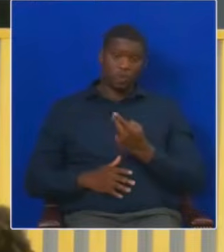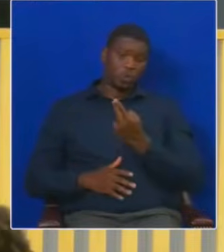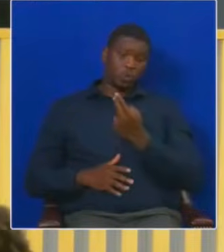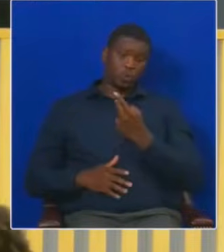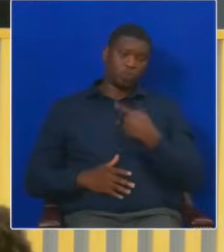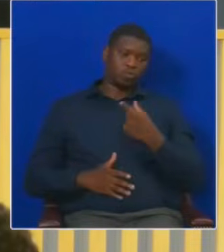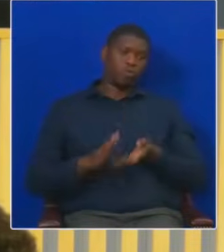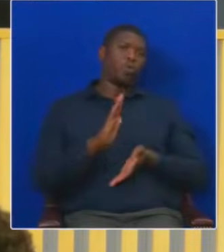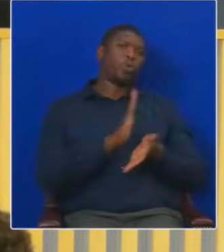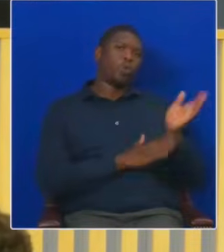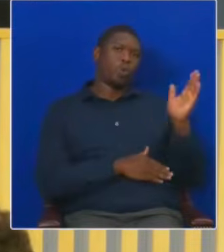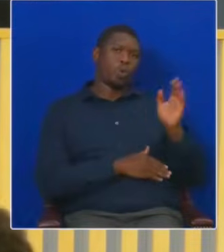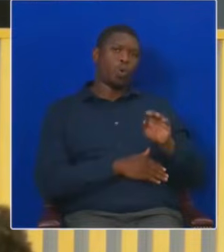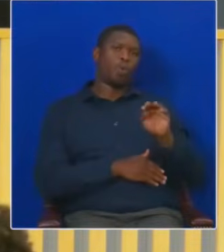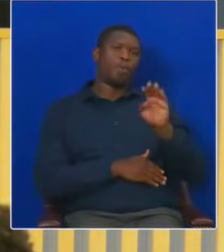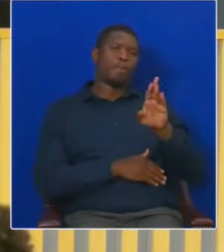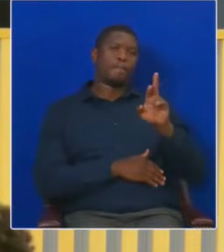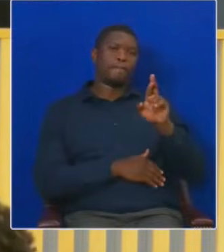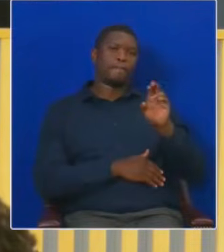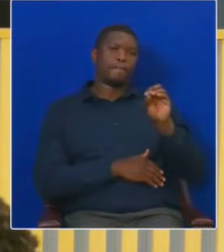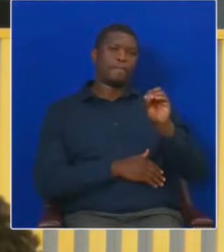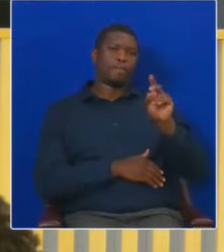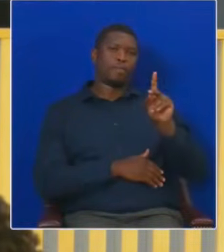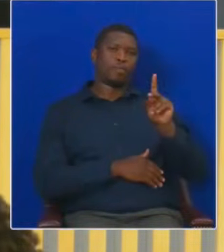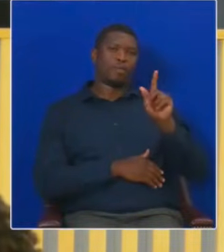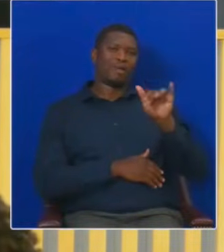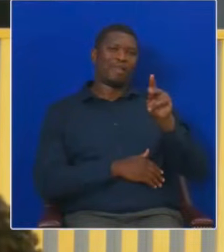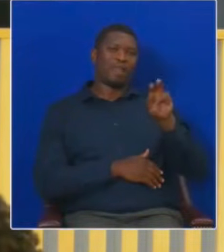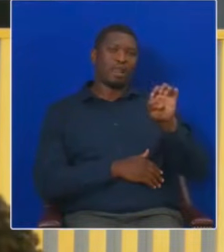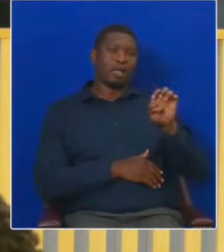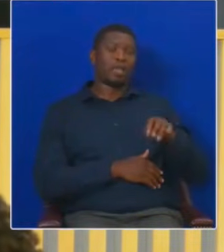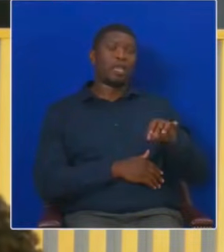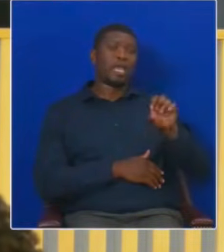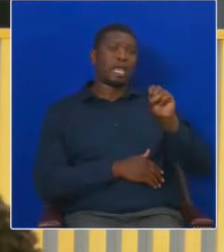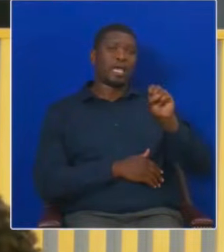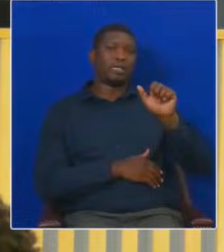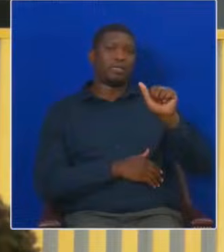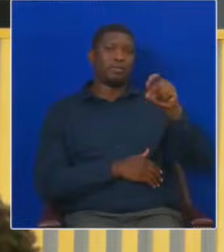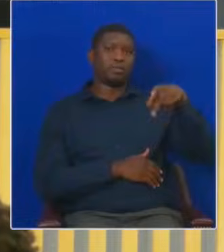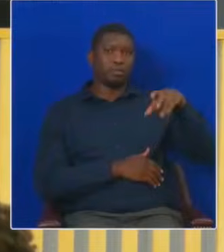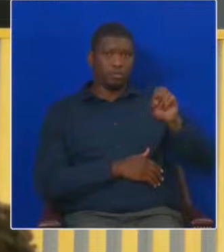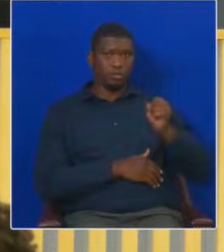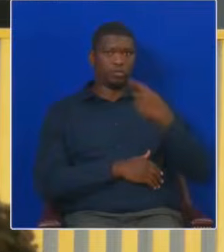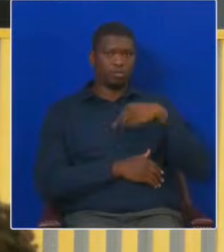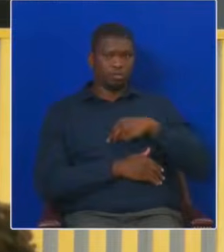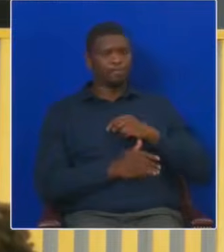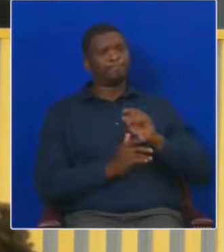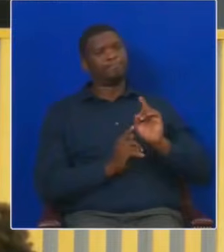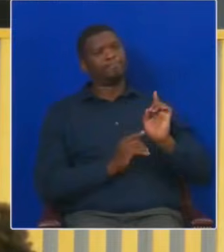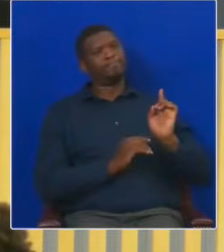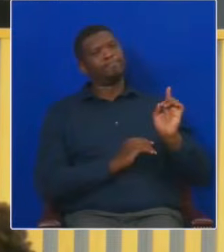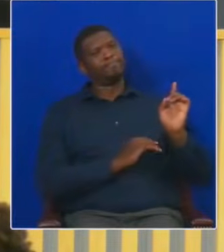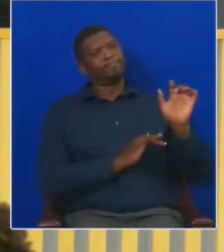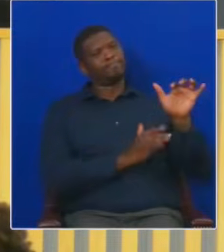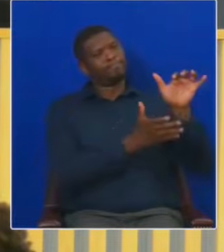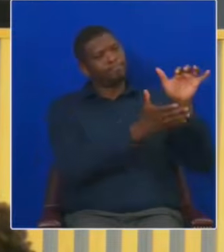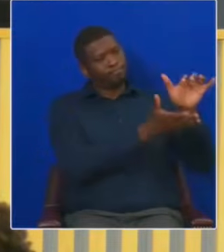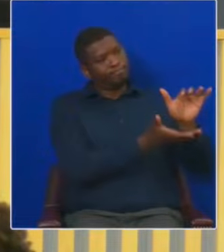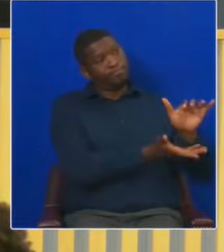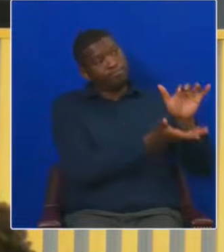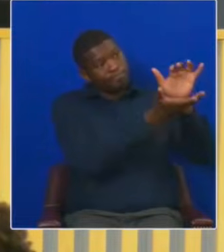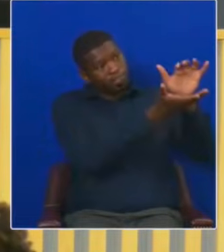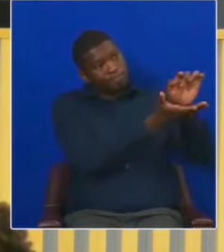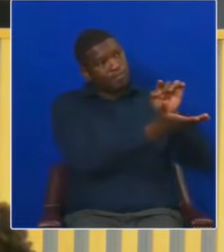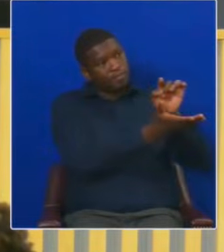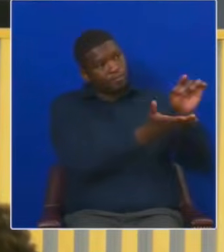and booked in the aforementioned firearms into the SAPS 13, as per